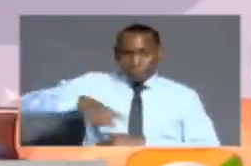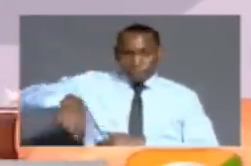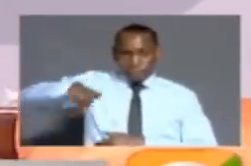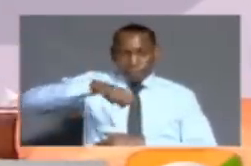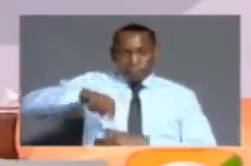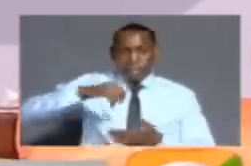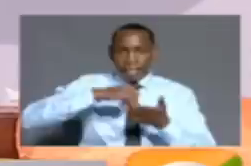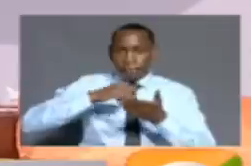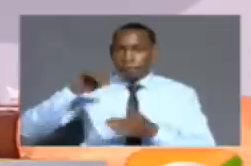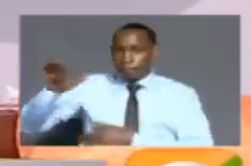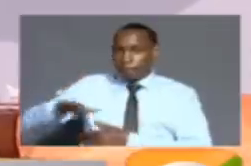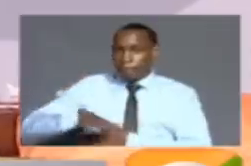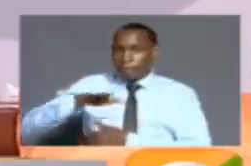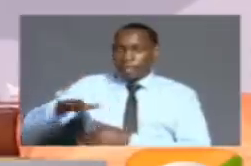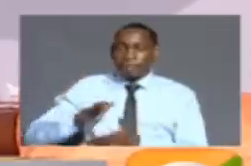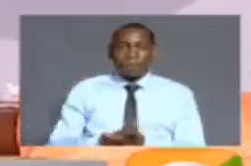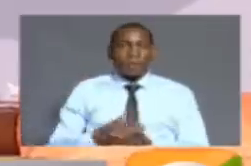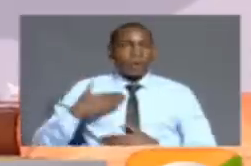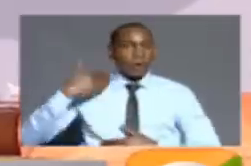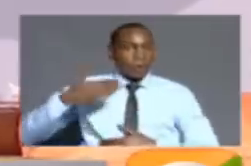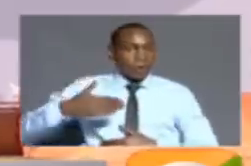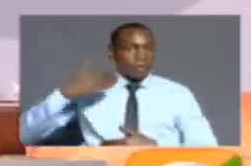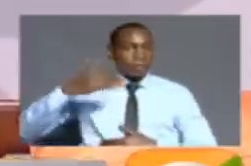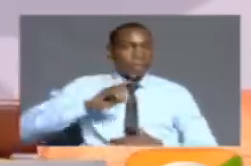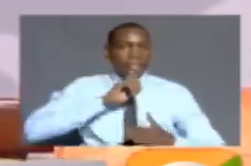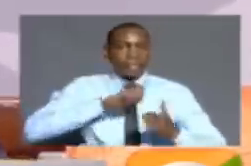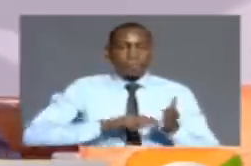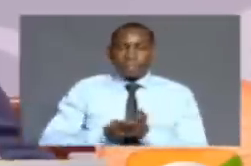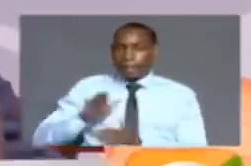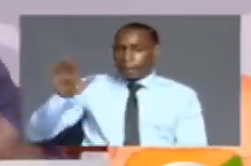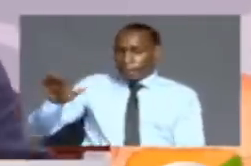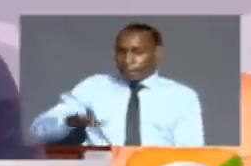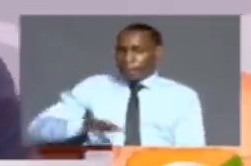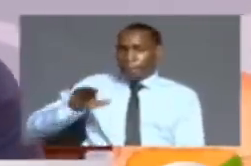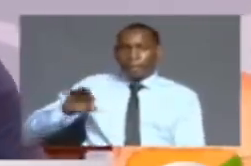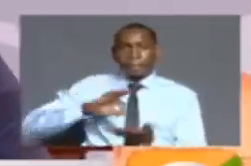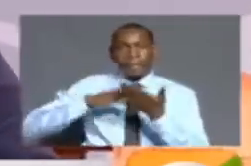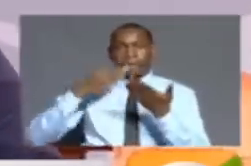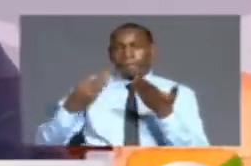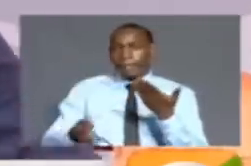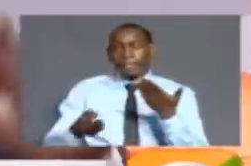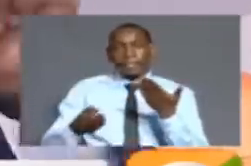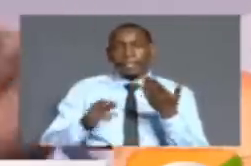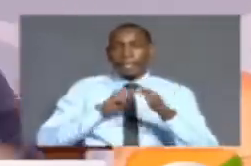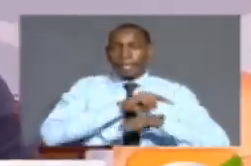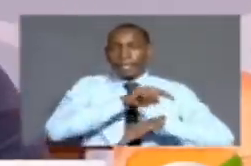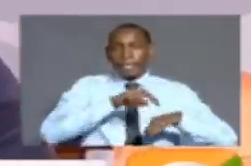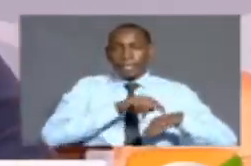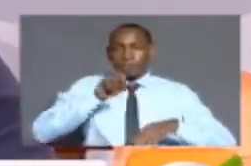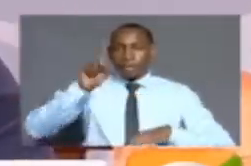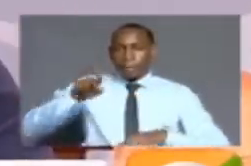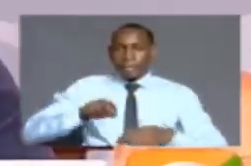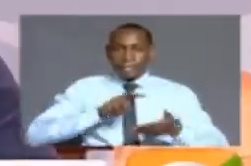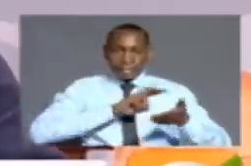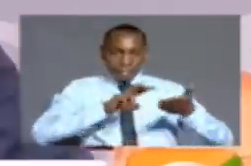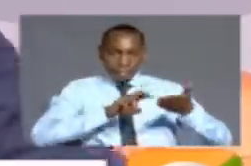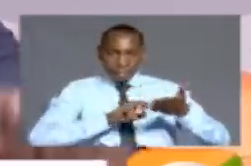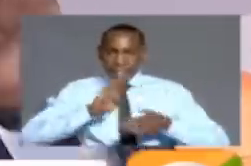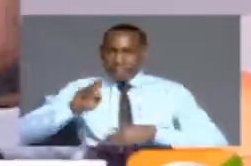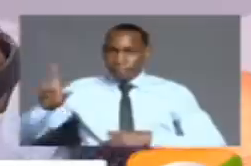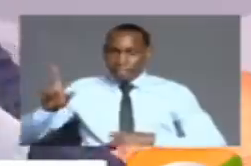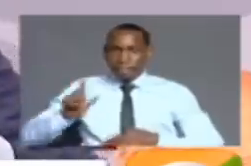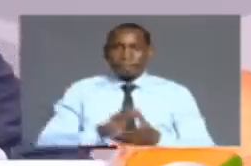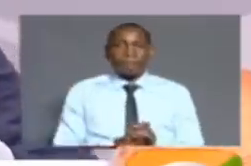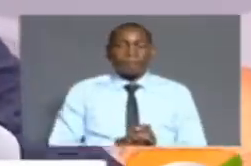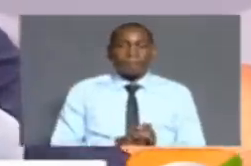in parliament, and that's why I keep on saying, Jeff, we in parliament have failed this nation. We've got to read the bills. We've got